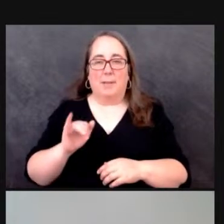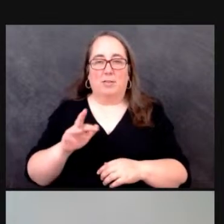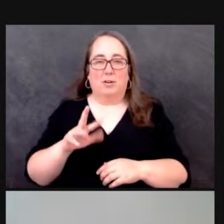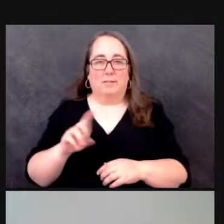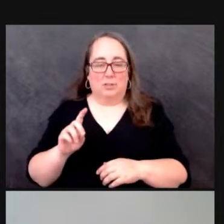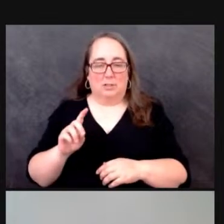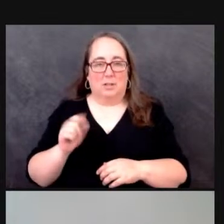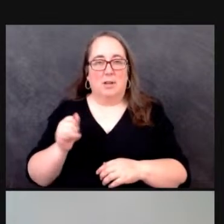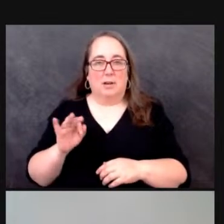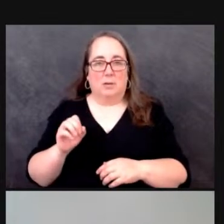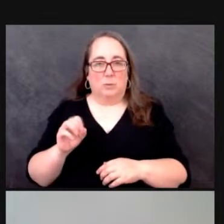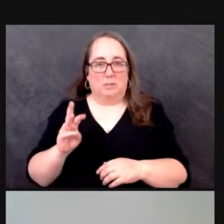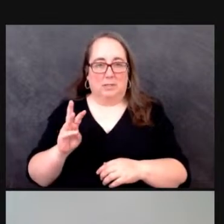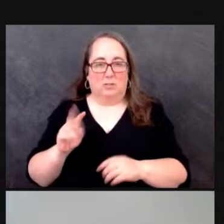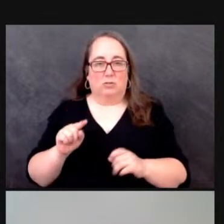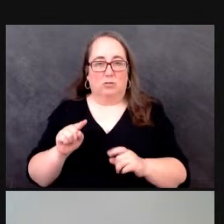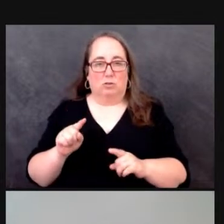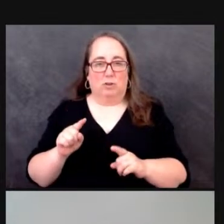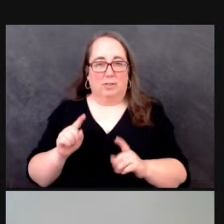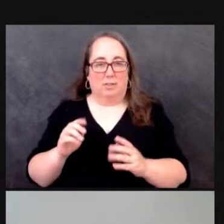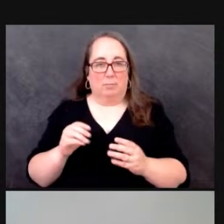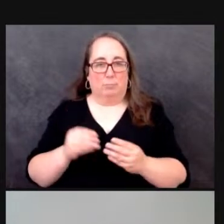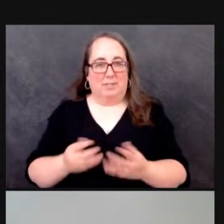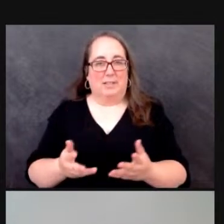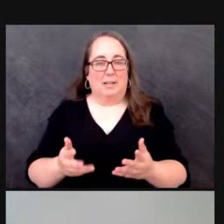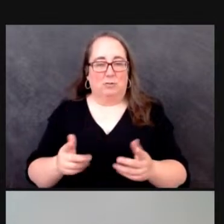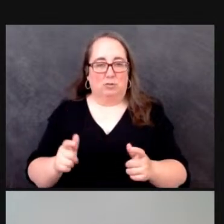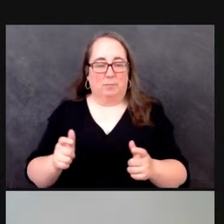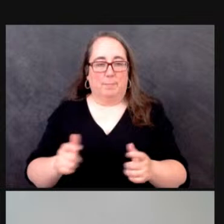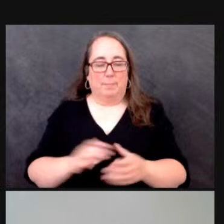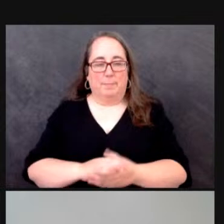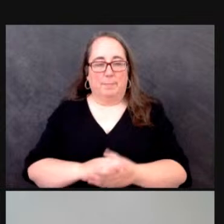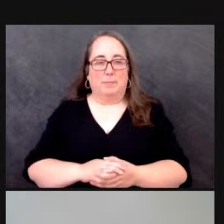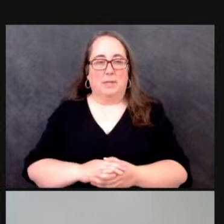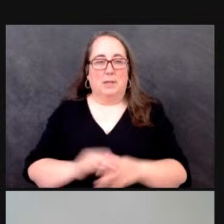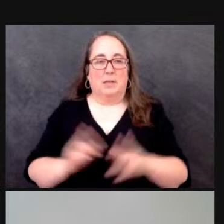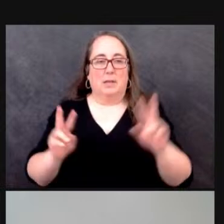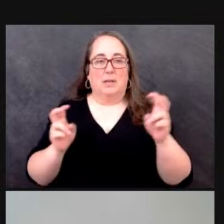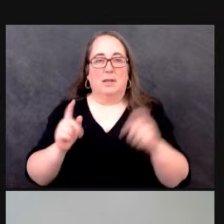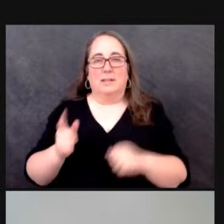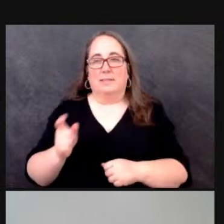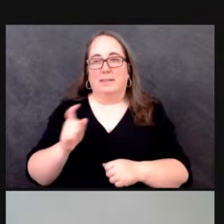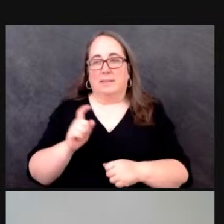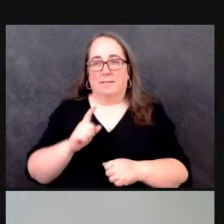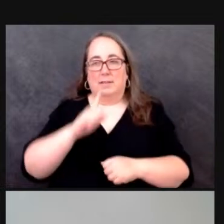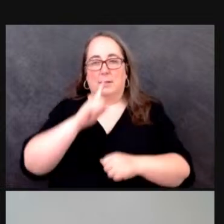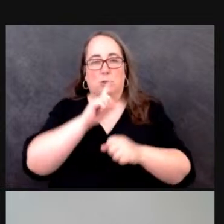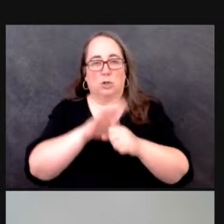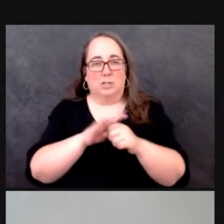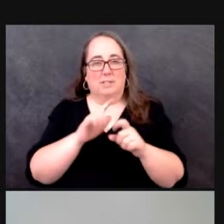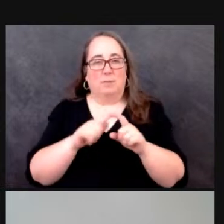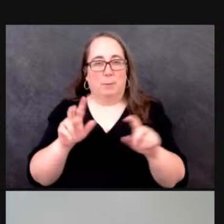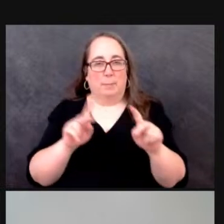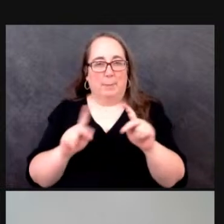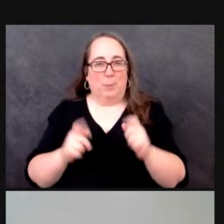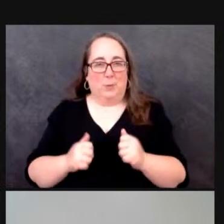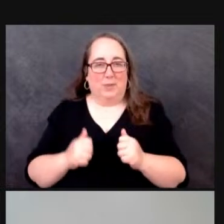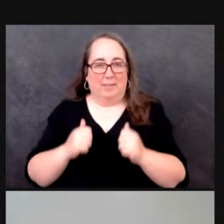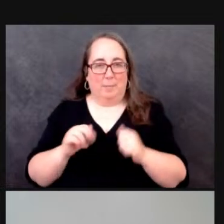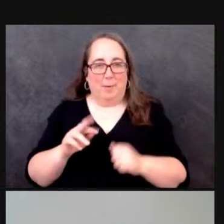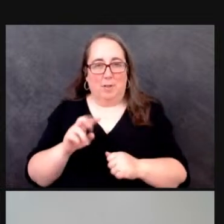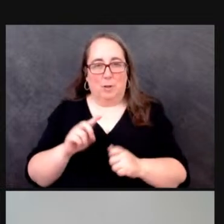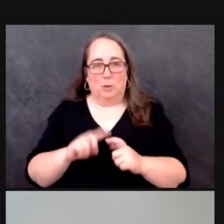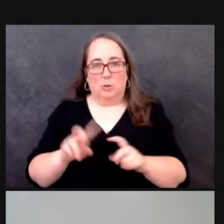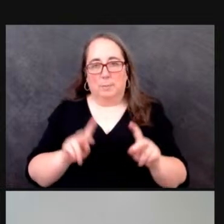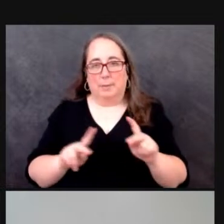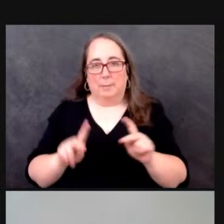31st, 1906, during the presentation ceremony. It is a gift and an assurance from the residents of this state to the people